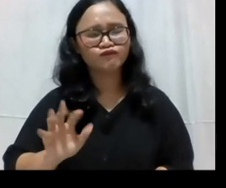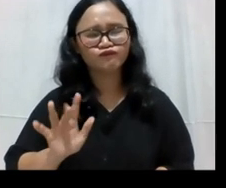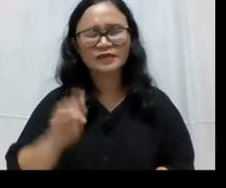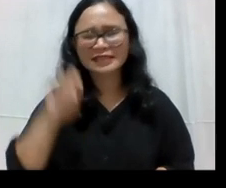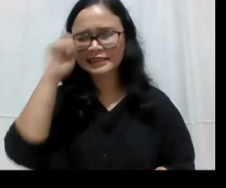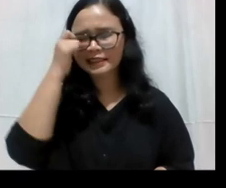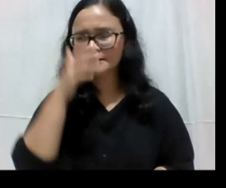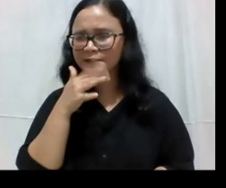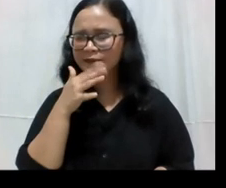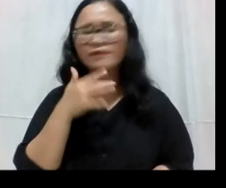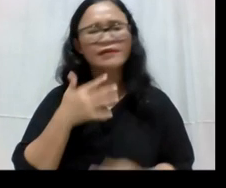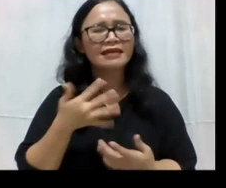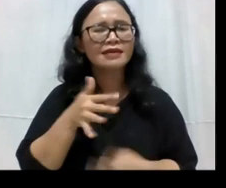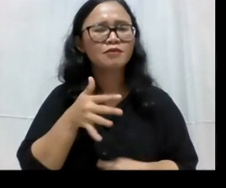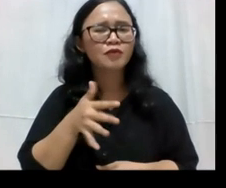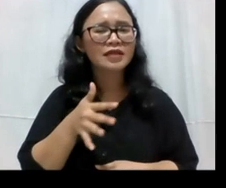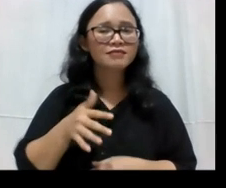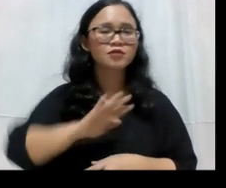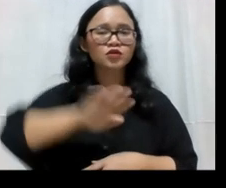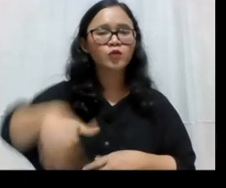online video.